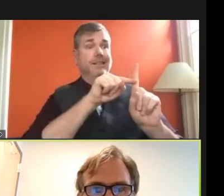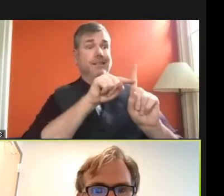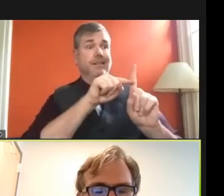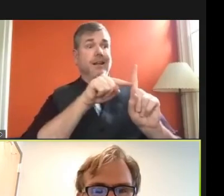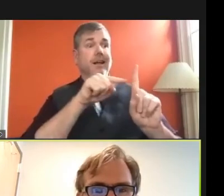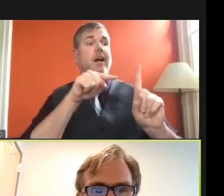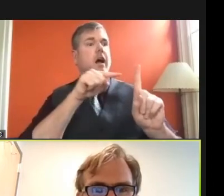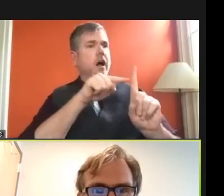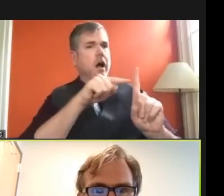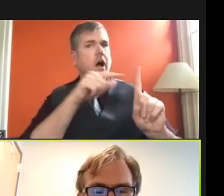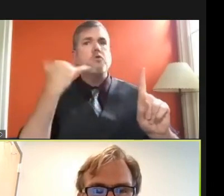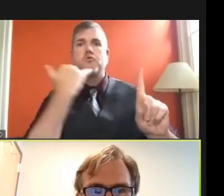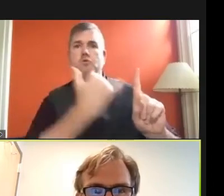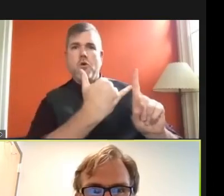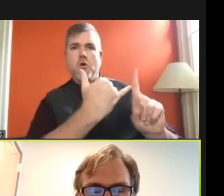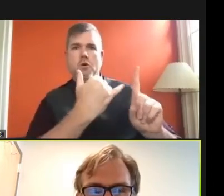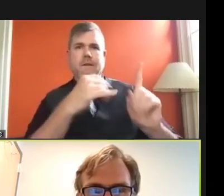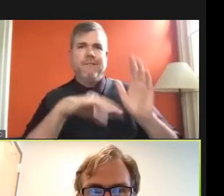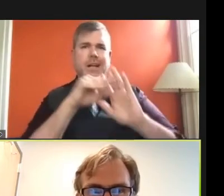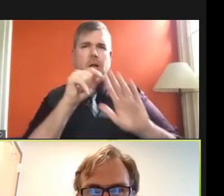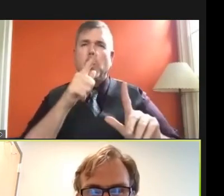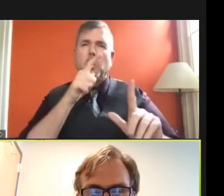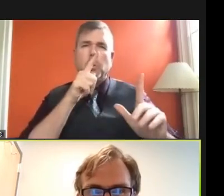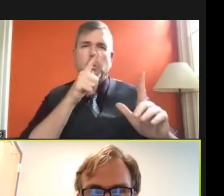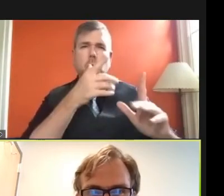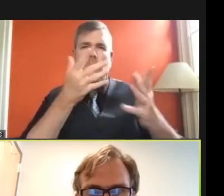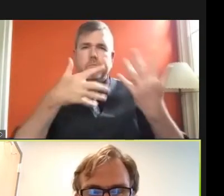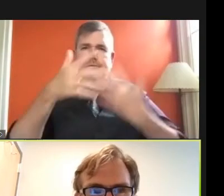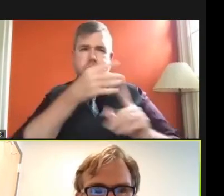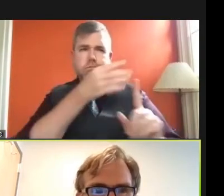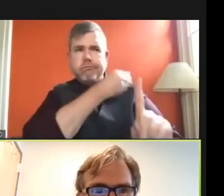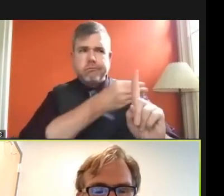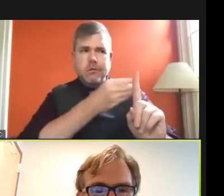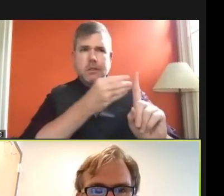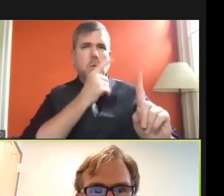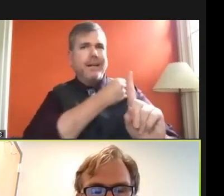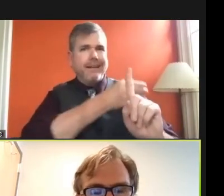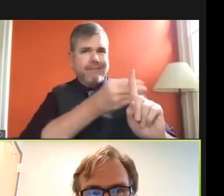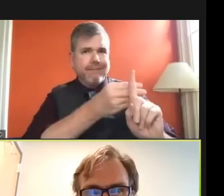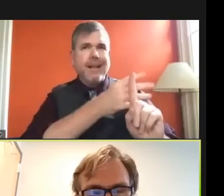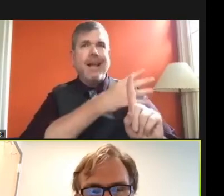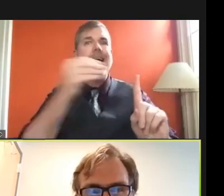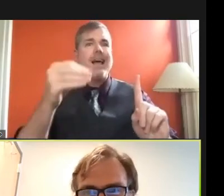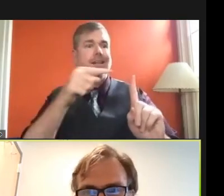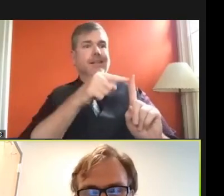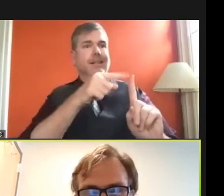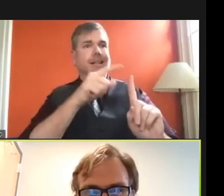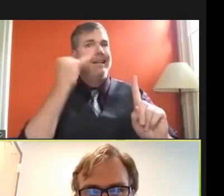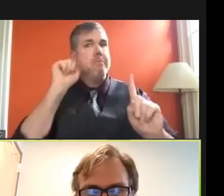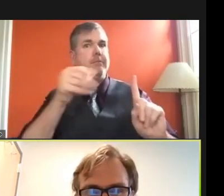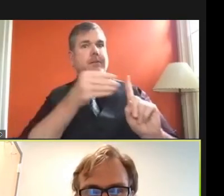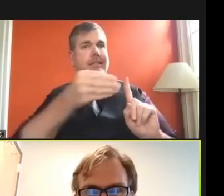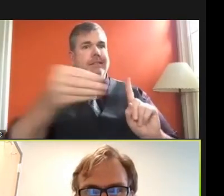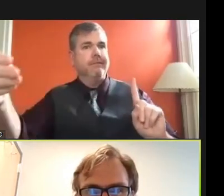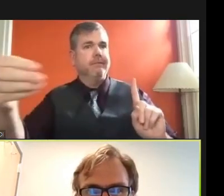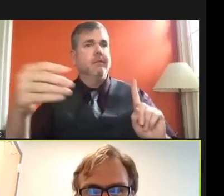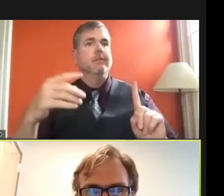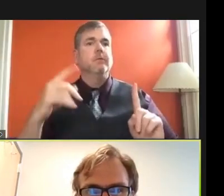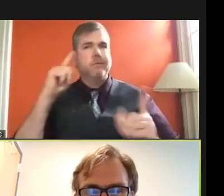we need that resource of that workforce to keep up with that demand. And we're hiring more. We just got 15 more